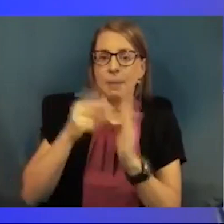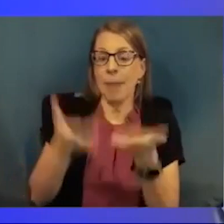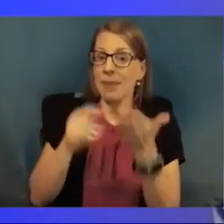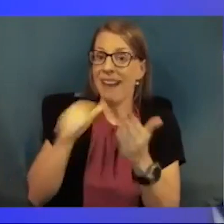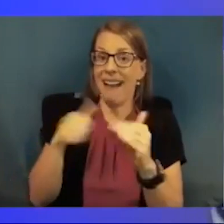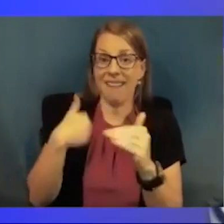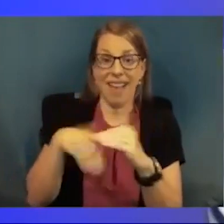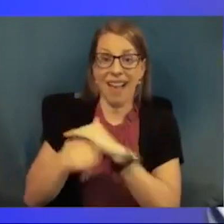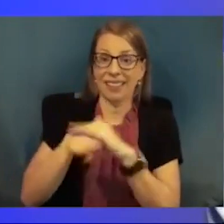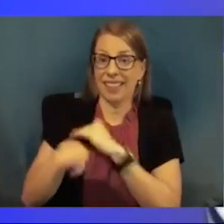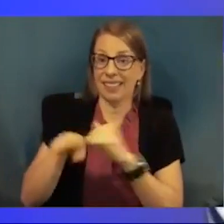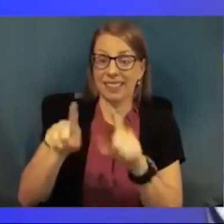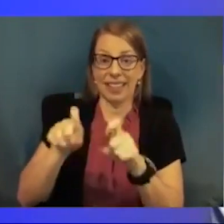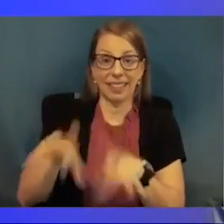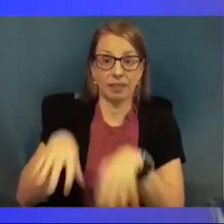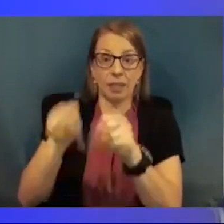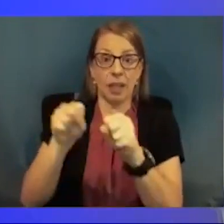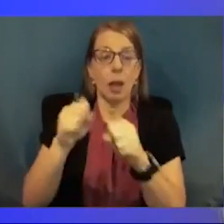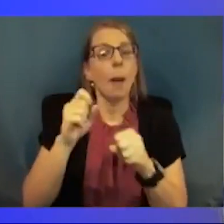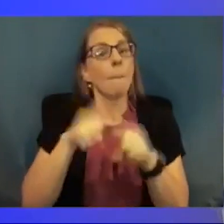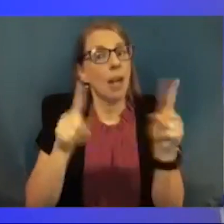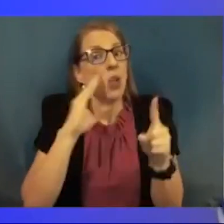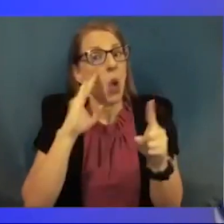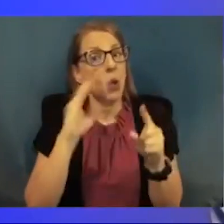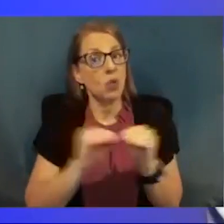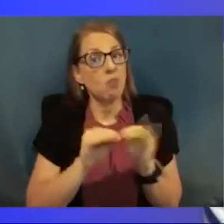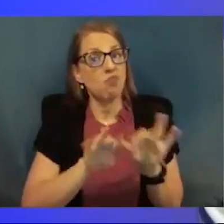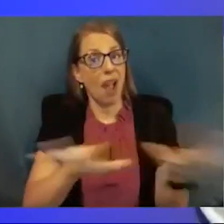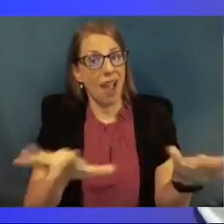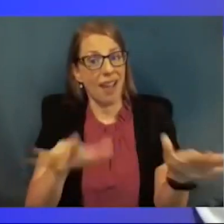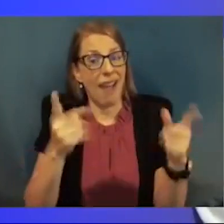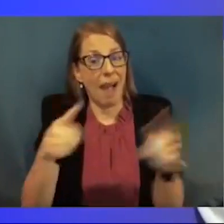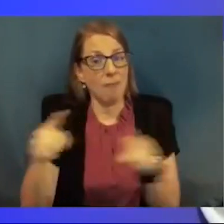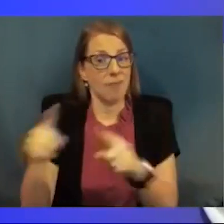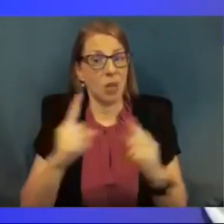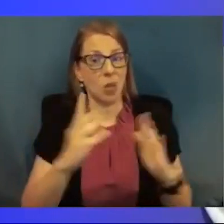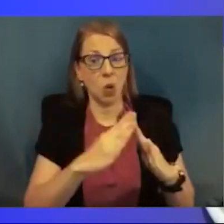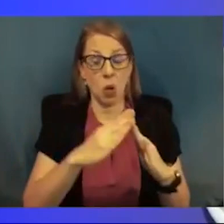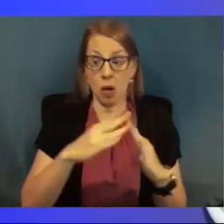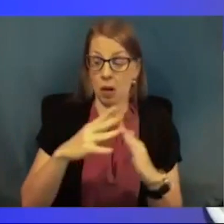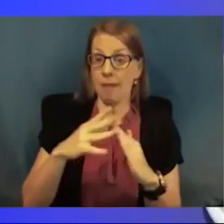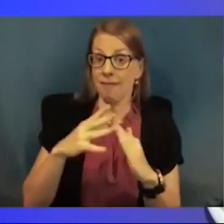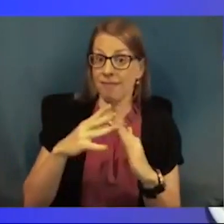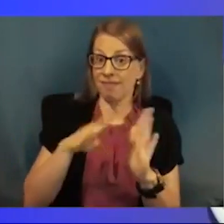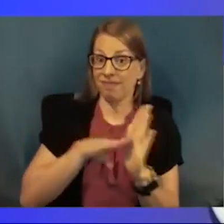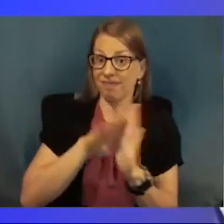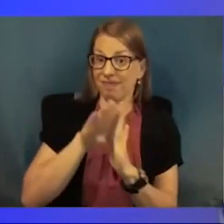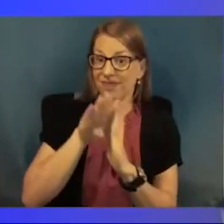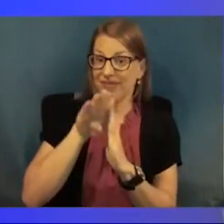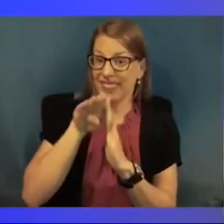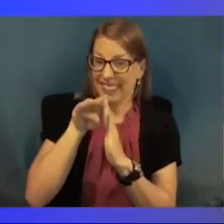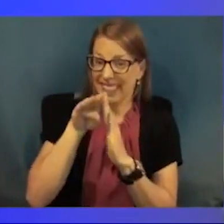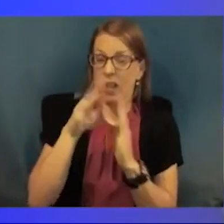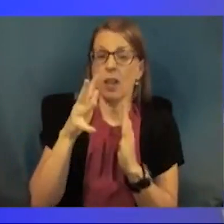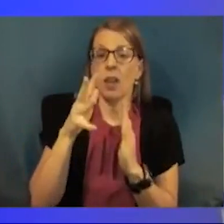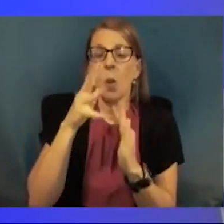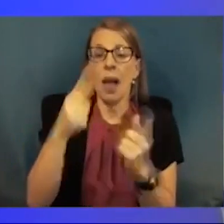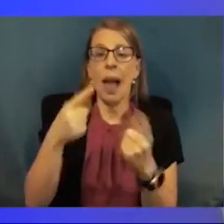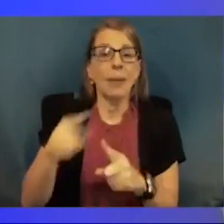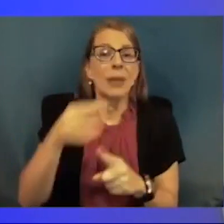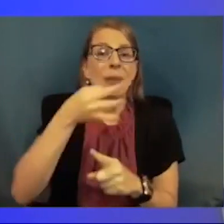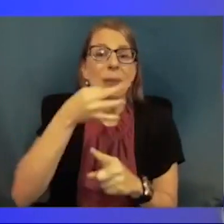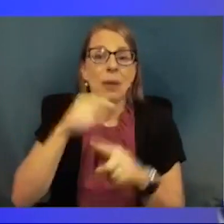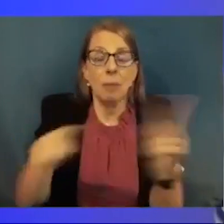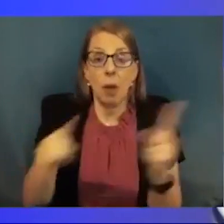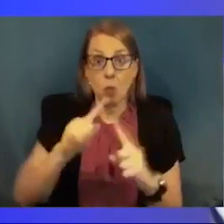So, hopefully it will be soon. And, when are we going to see the peak overall in cases and hospitalizations? I would